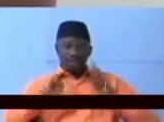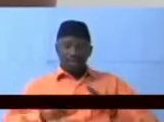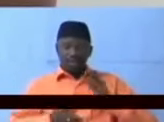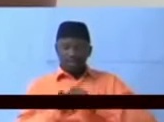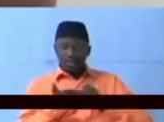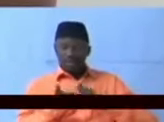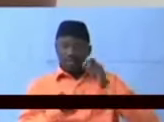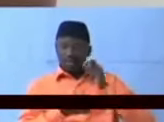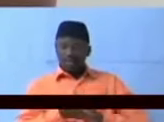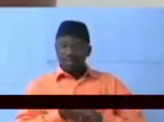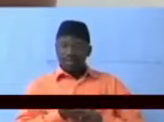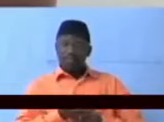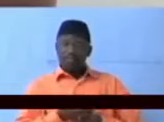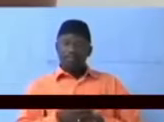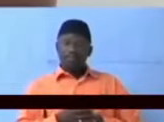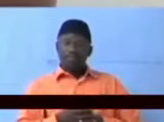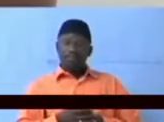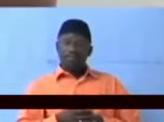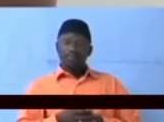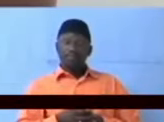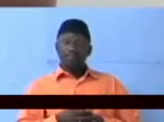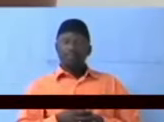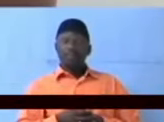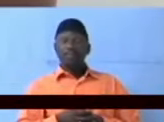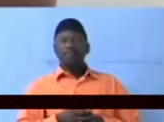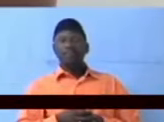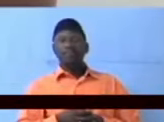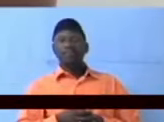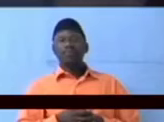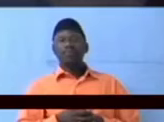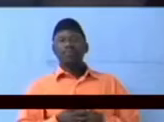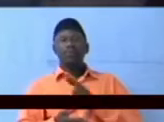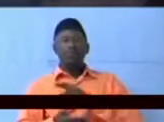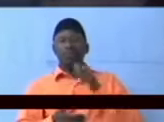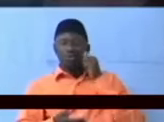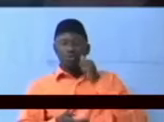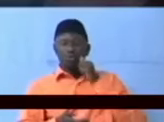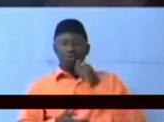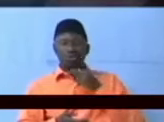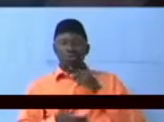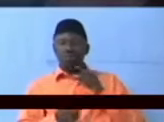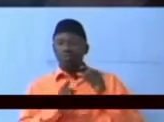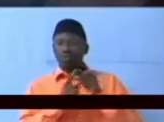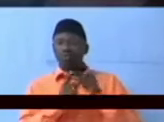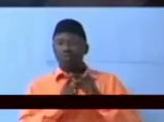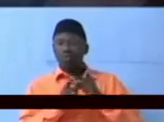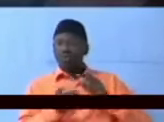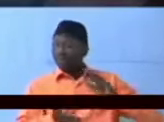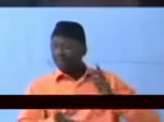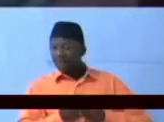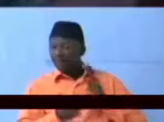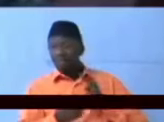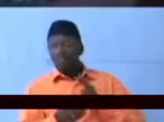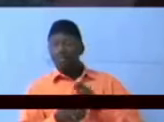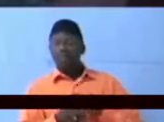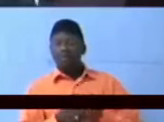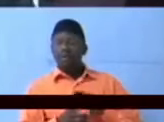dañ ko toxal ci bunte ateka bi. I wouldn't use the word automatically, but apparently yes, because in the